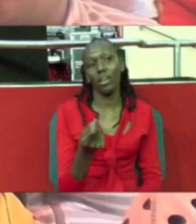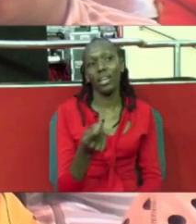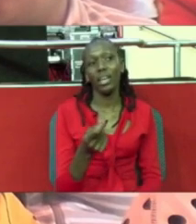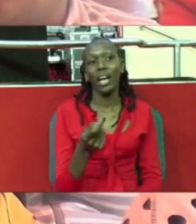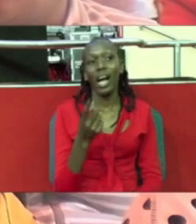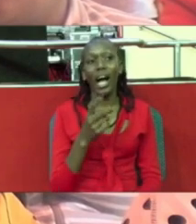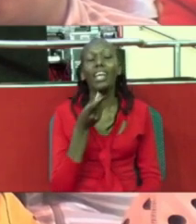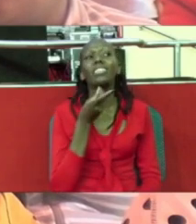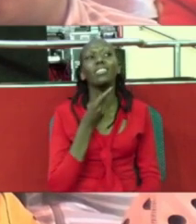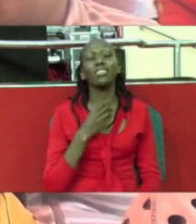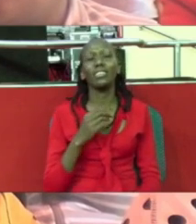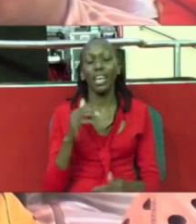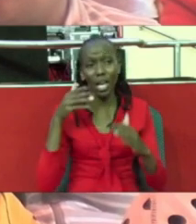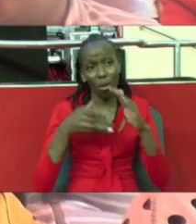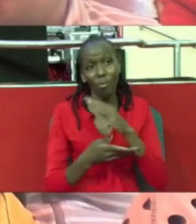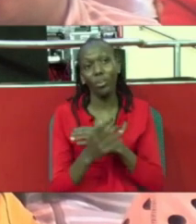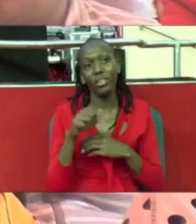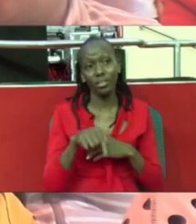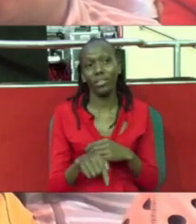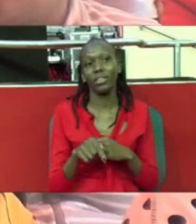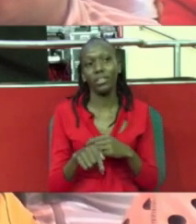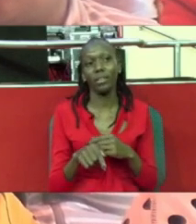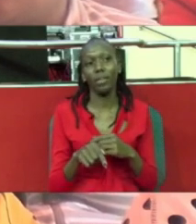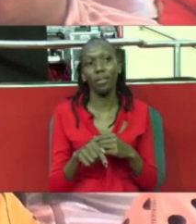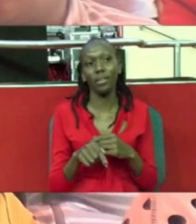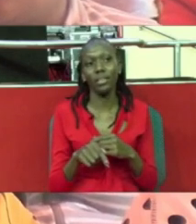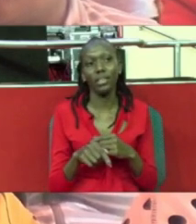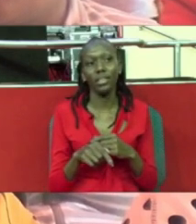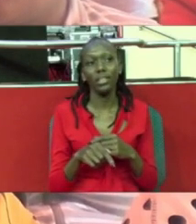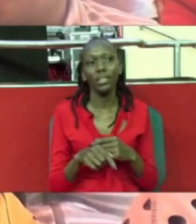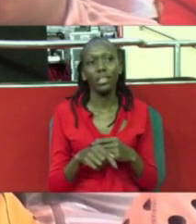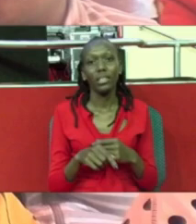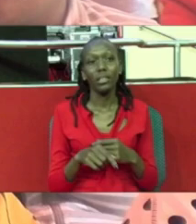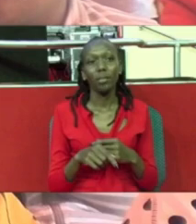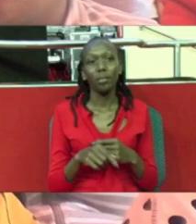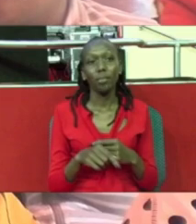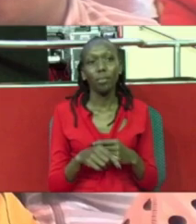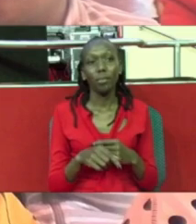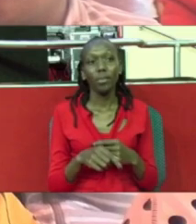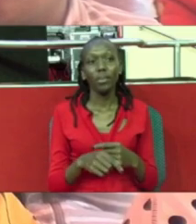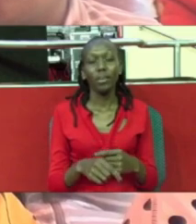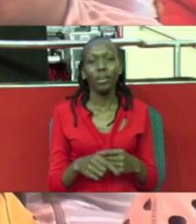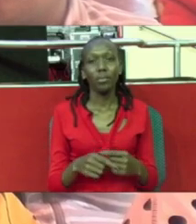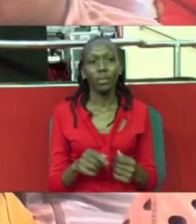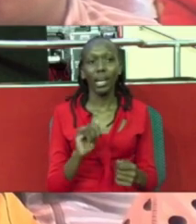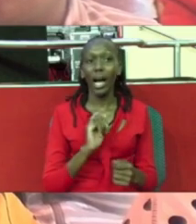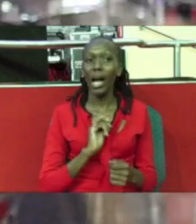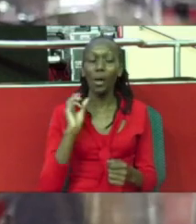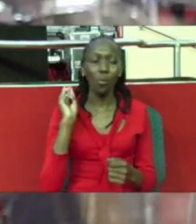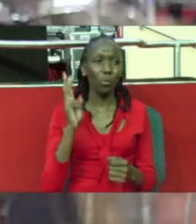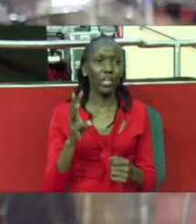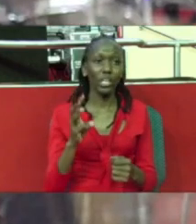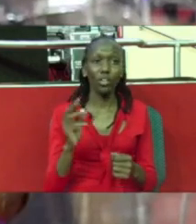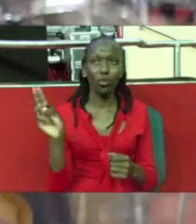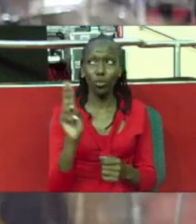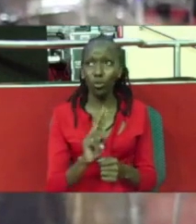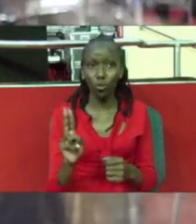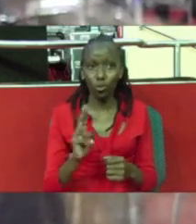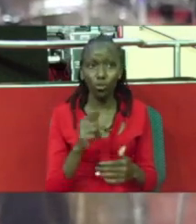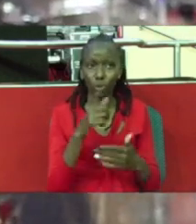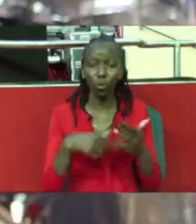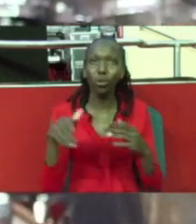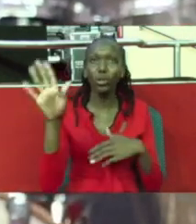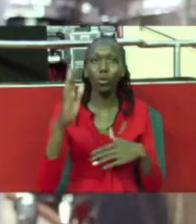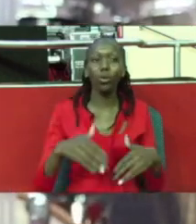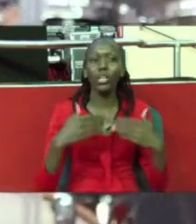natamani siku ile, I will give what God has put in me, nitapeana ambacho Bwana ameka ndani yangu, I will give everything that God has given me, nitapeana kila ambacho Bwana ameka